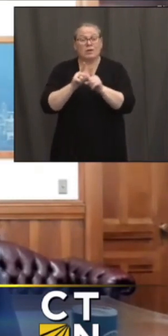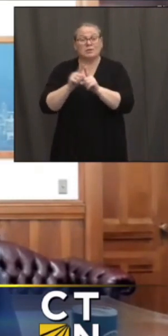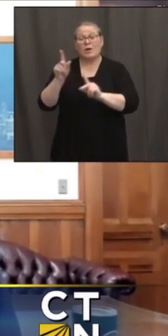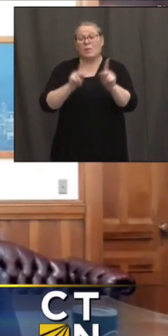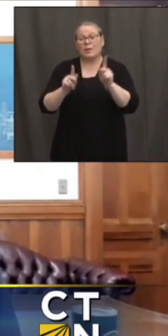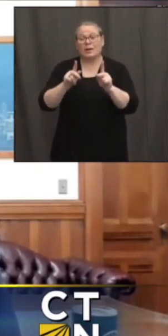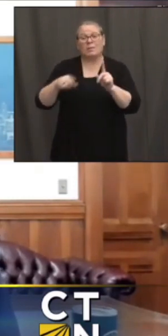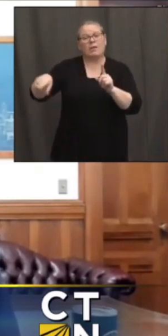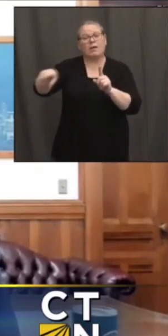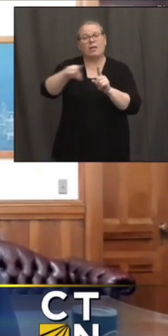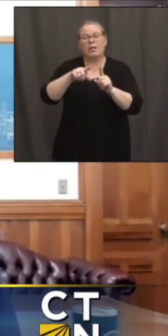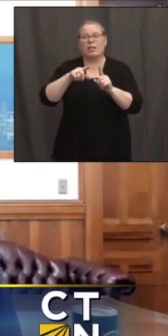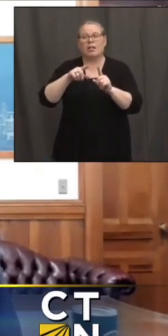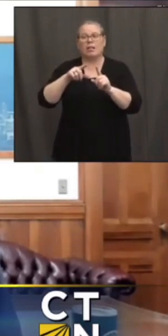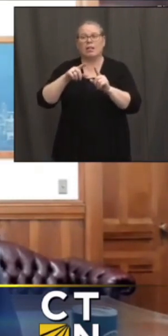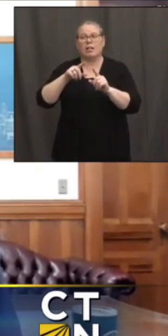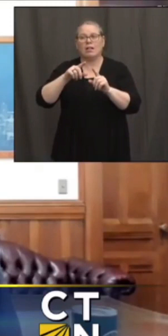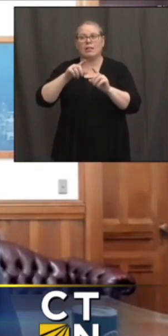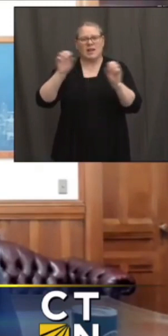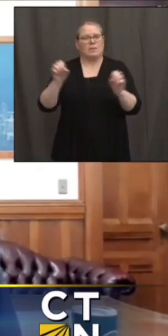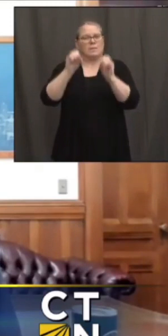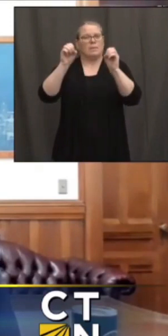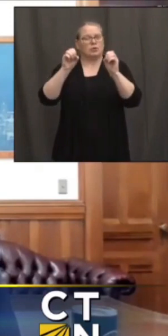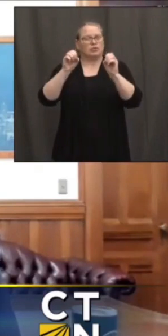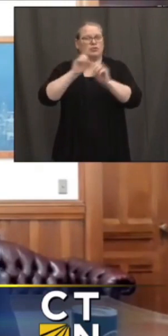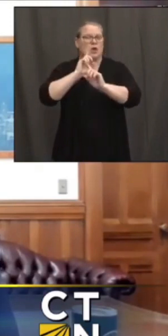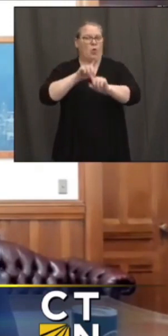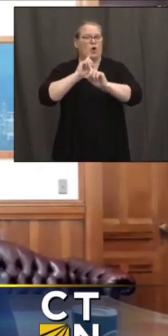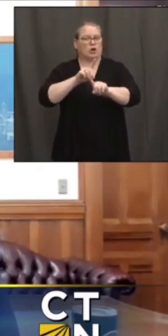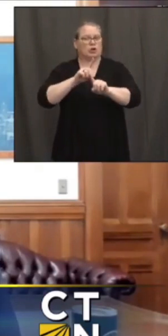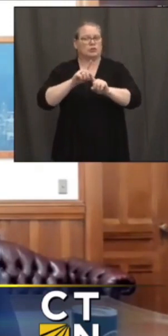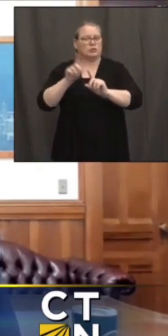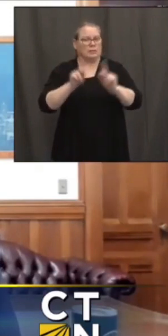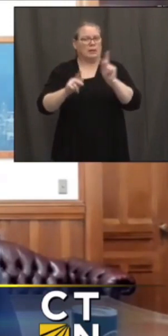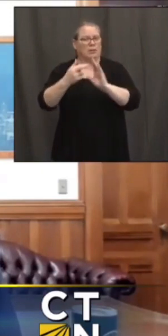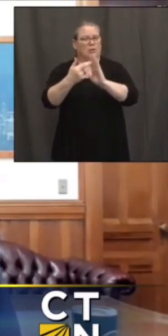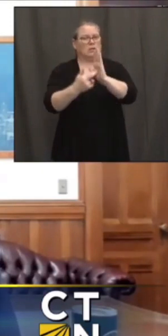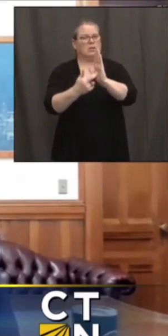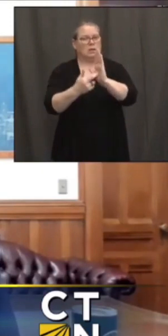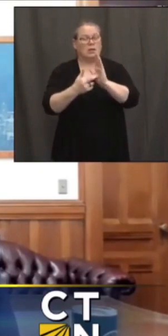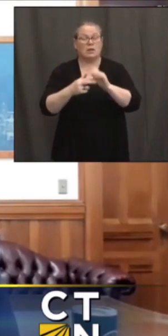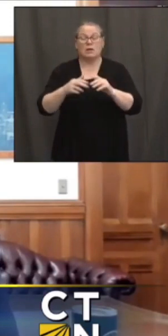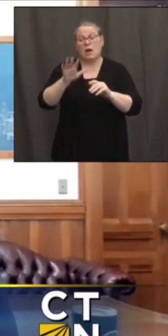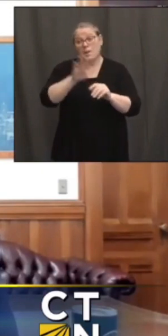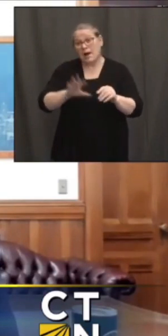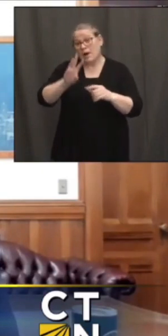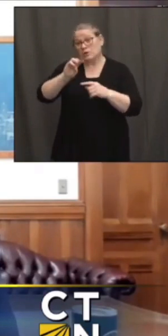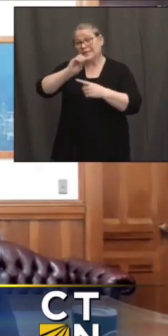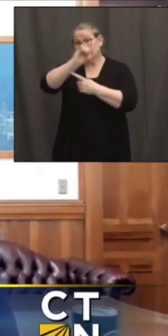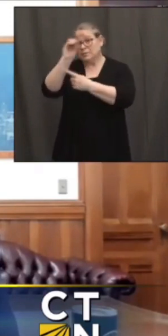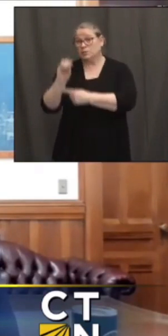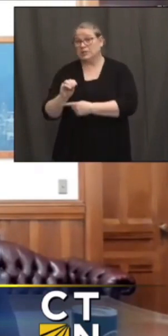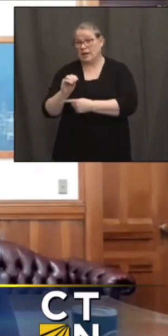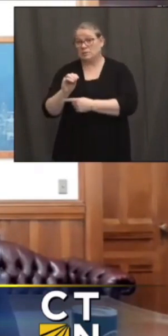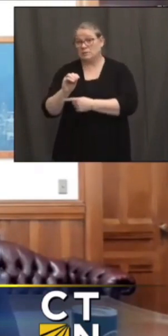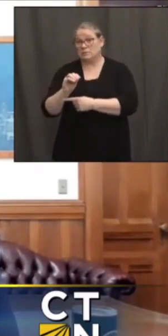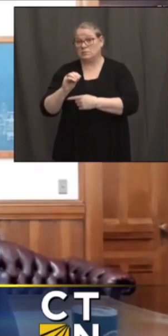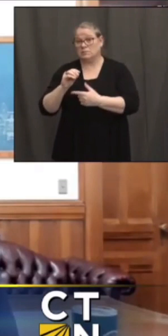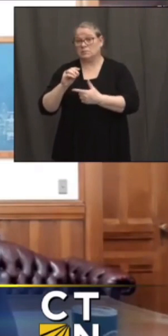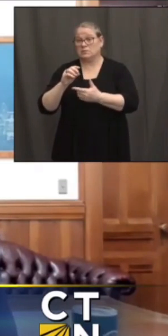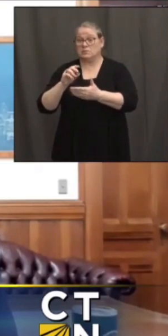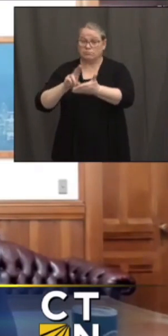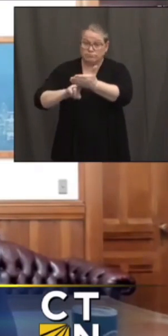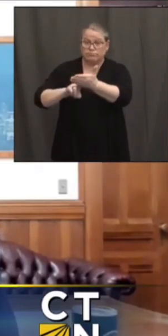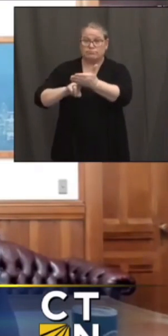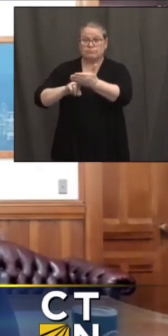individual orders that we have put forth, about 66% of them were to relax a restriction currently in state law, regulation,